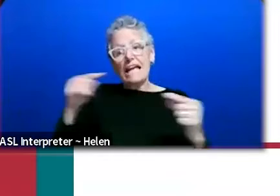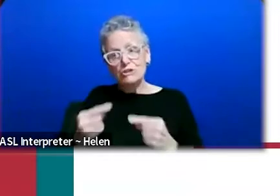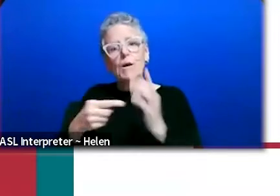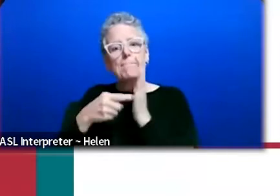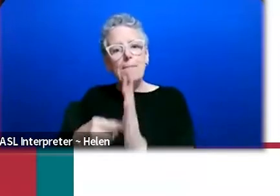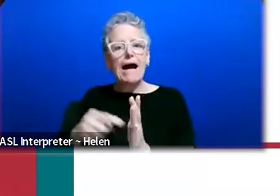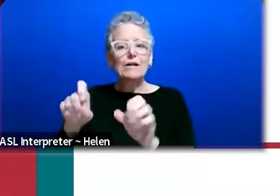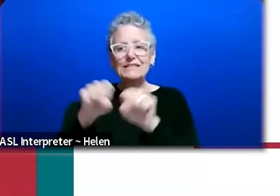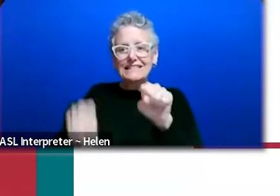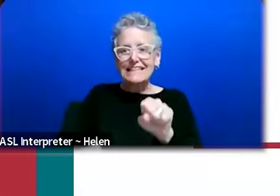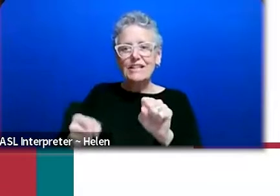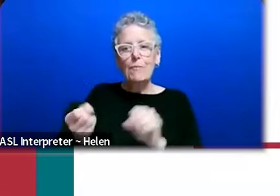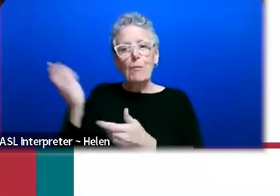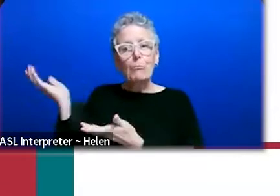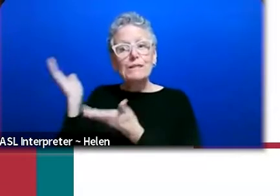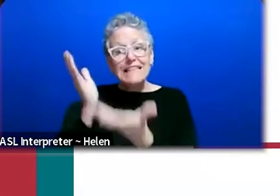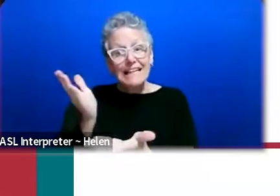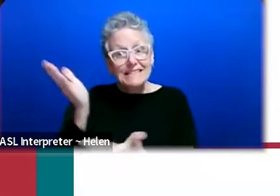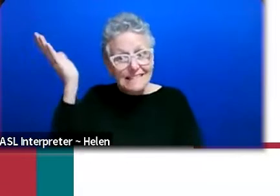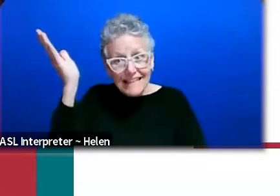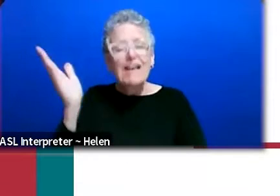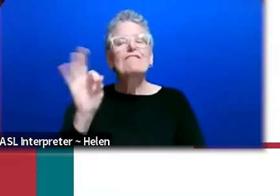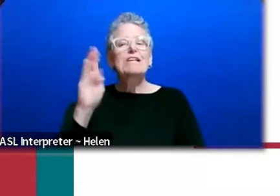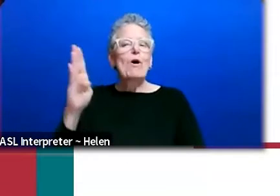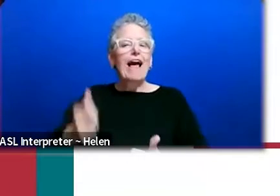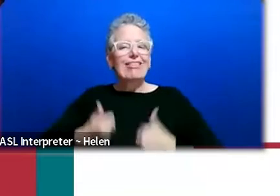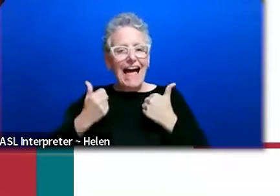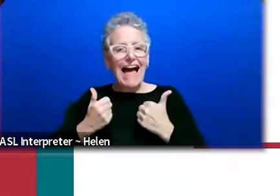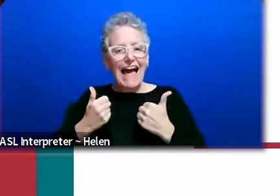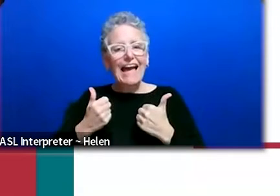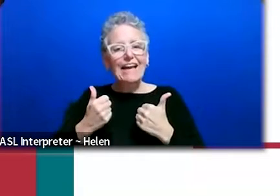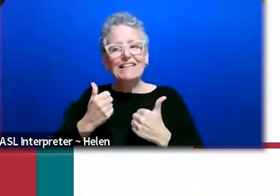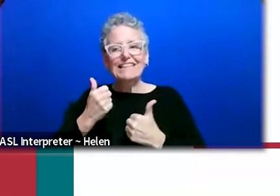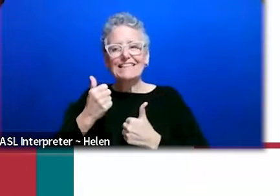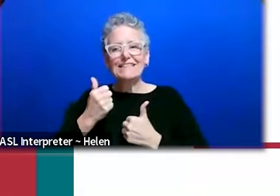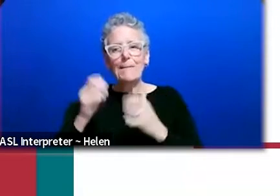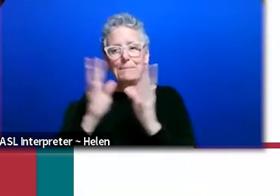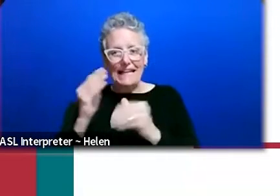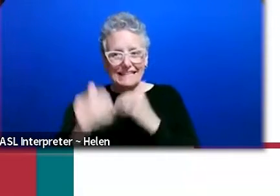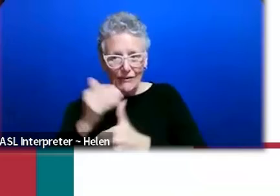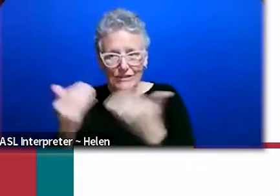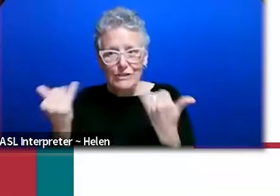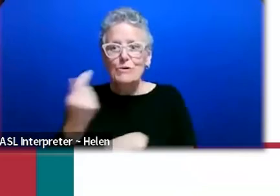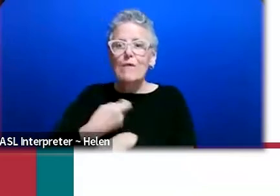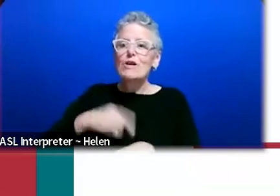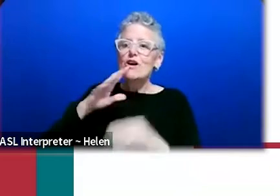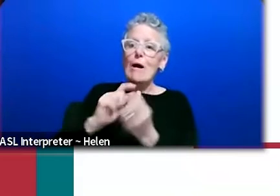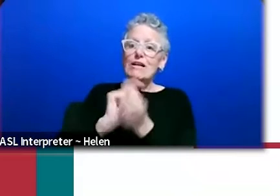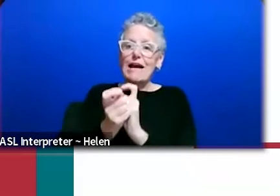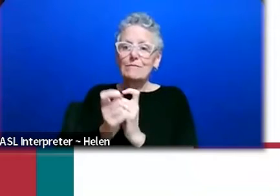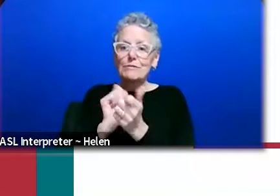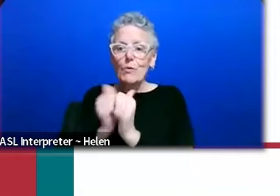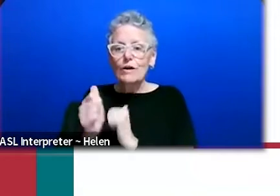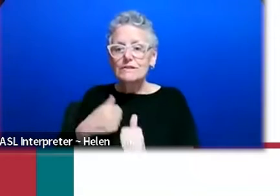Facebook Live series. Today we will be talking about adaptive sports. My name is Dr. Michelle Meade, and I am